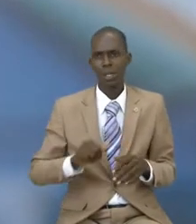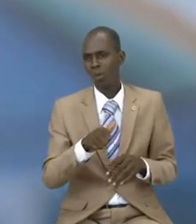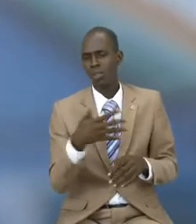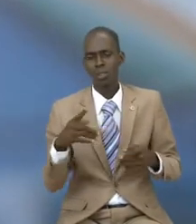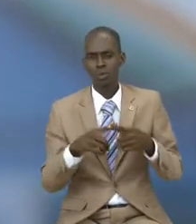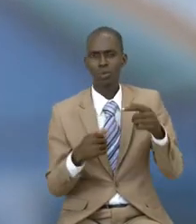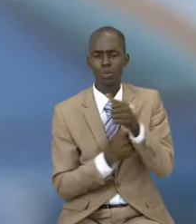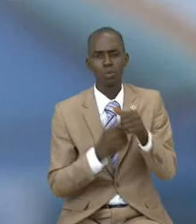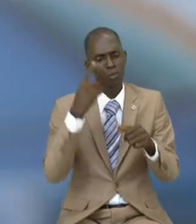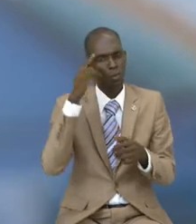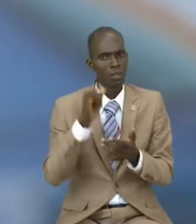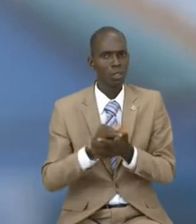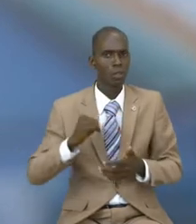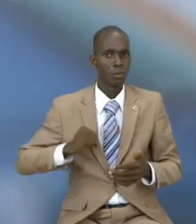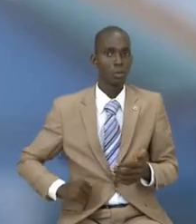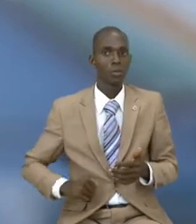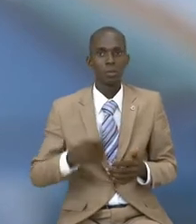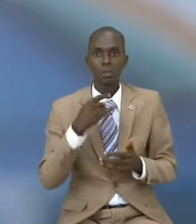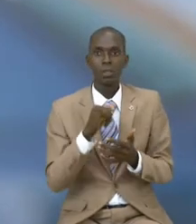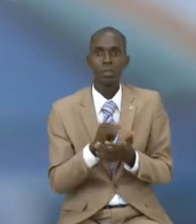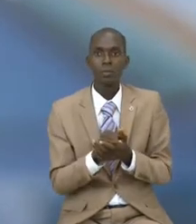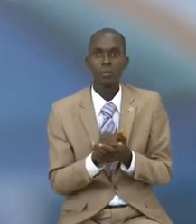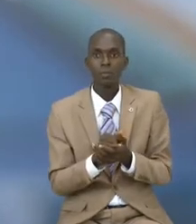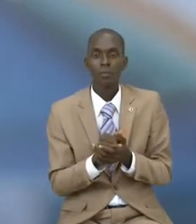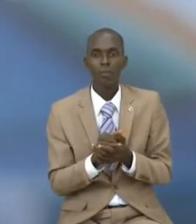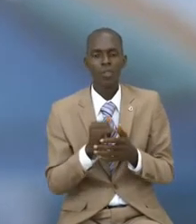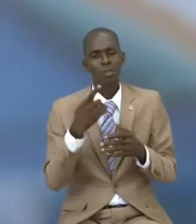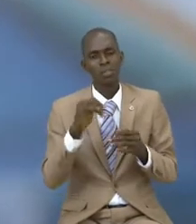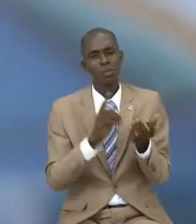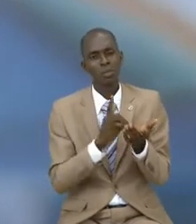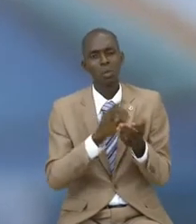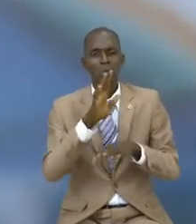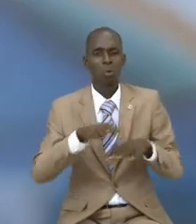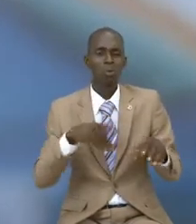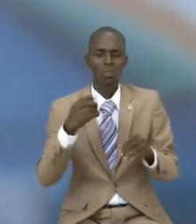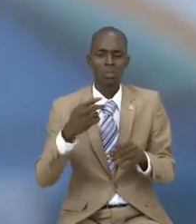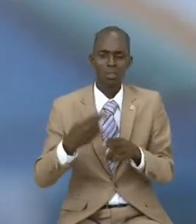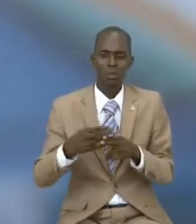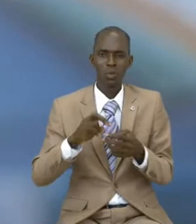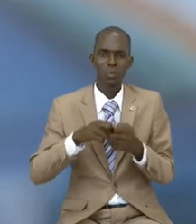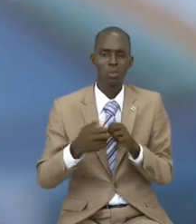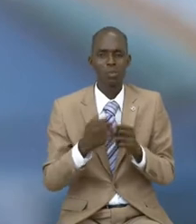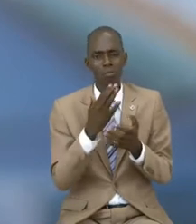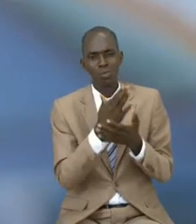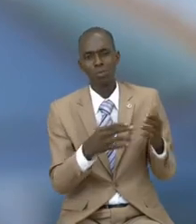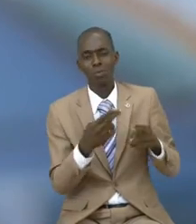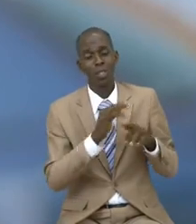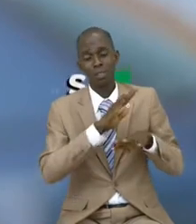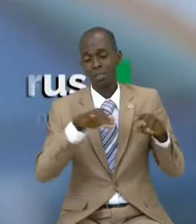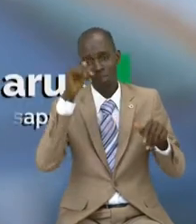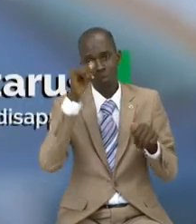me for the operation. Because he said was it hernia or something? I can't really place my head on it. So I've been living with